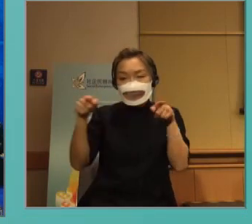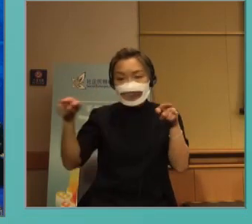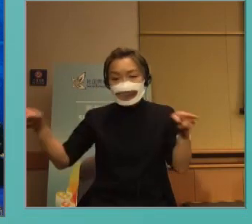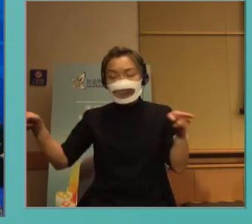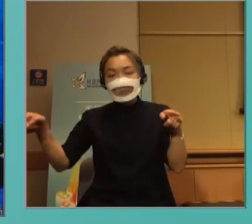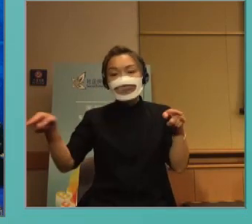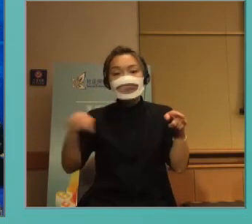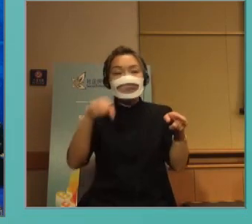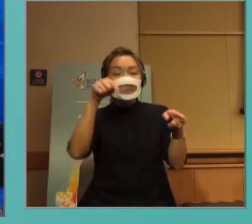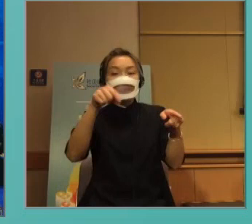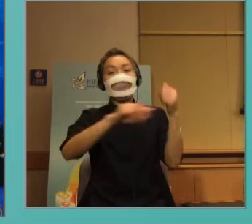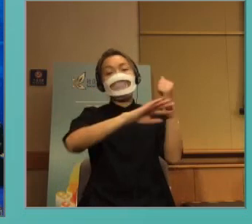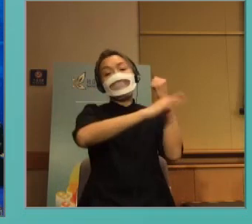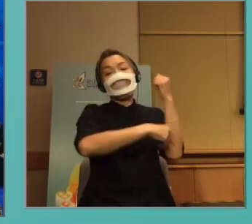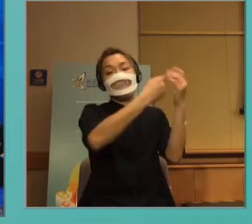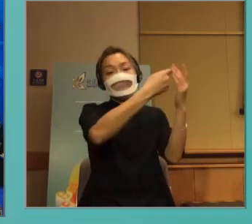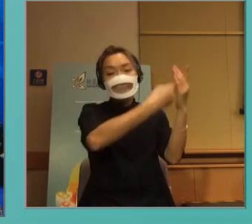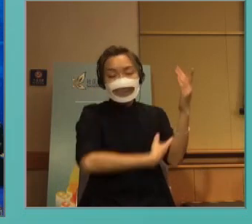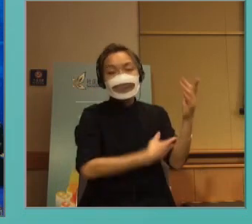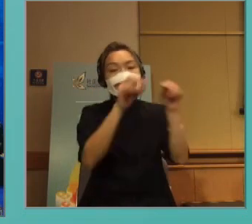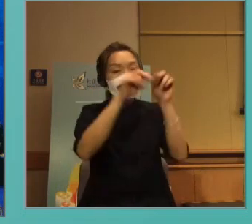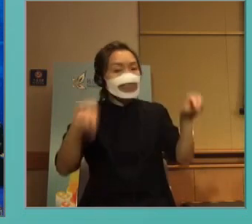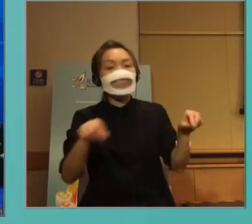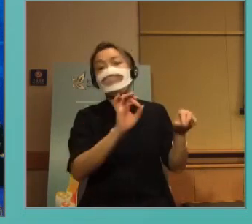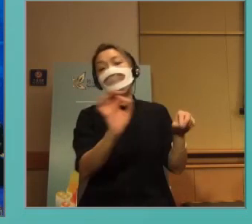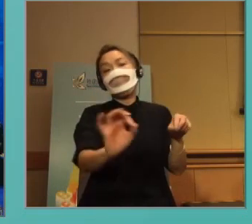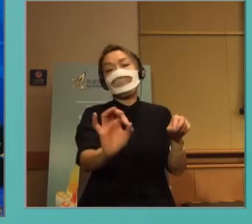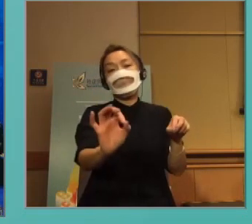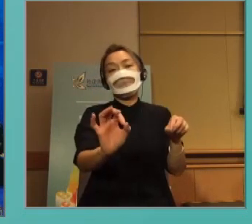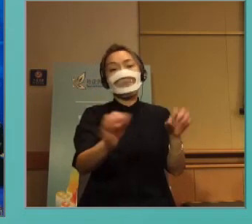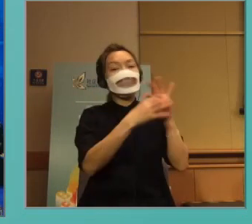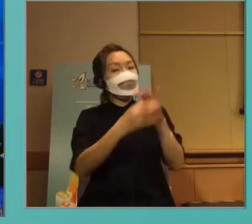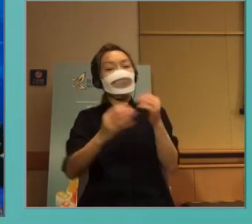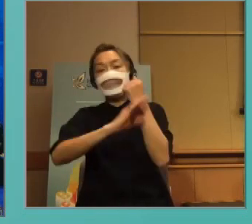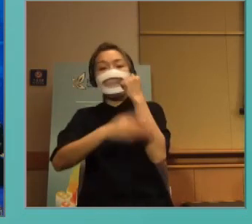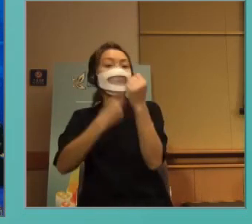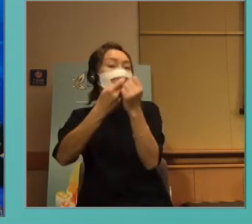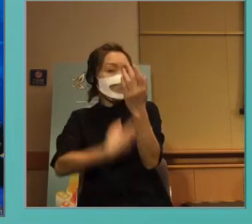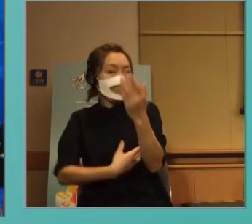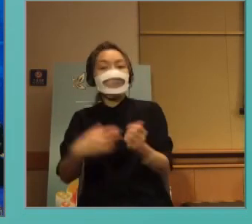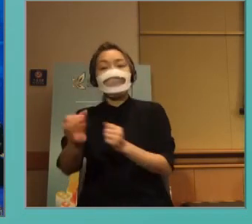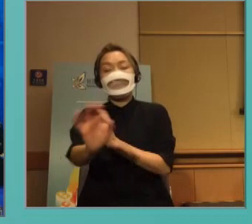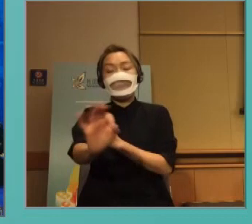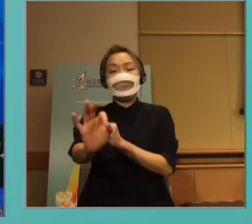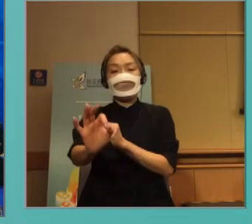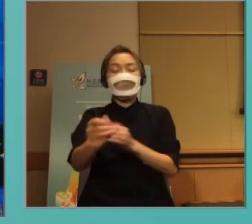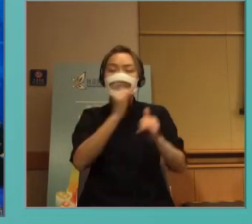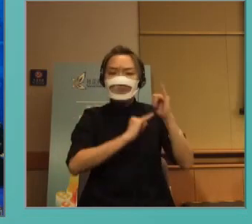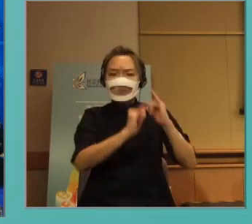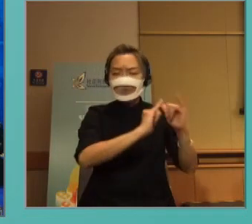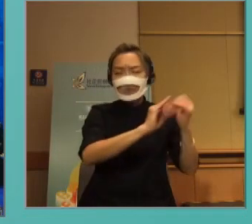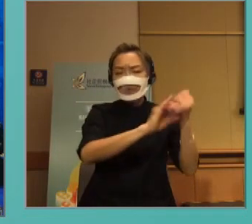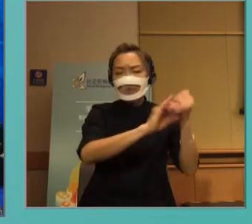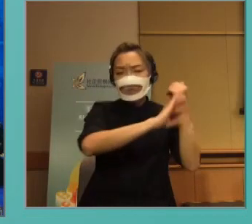law. So what then is embedded inside the contract, basically, or the legal documentation, which is being addressed, by other people, like here on the panel, or for